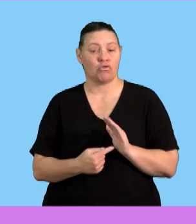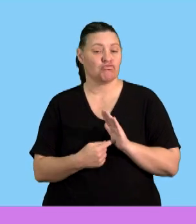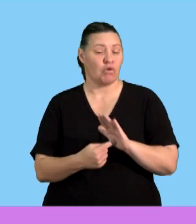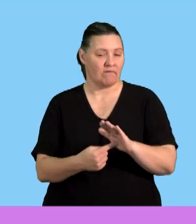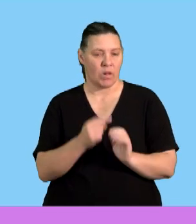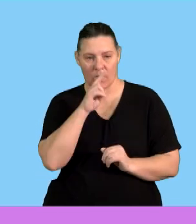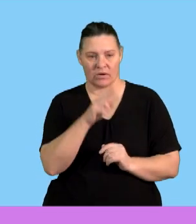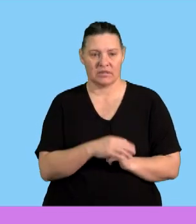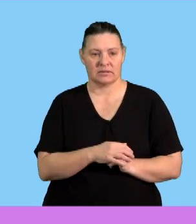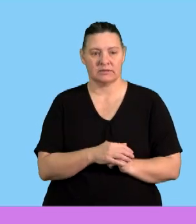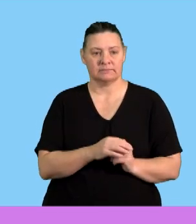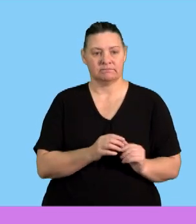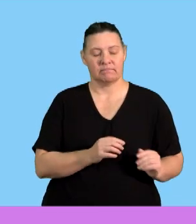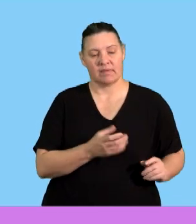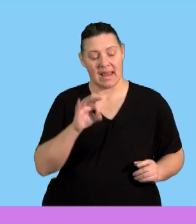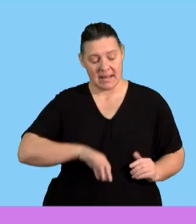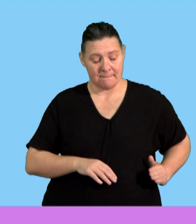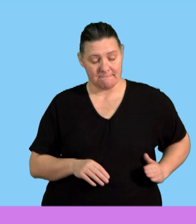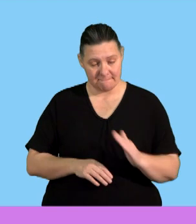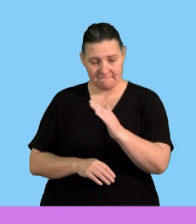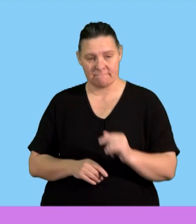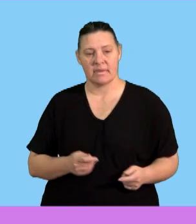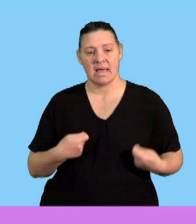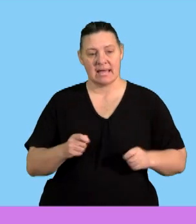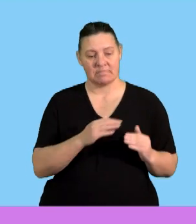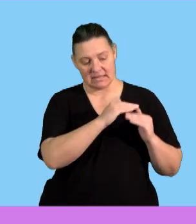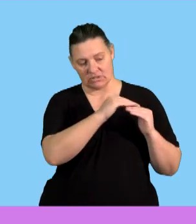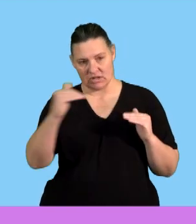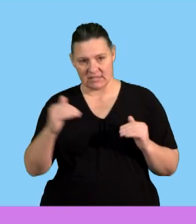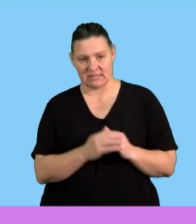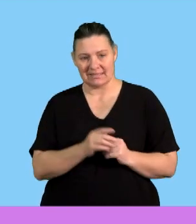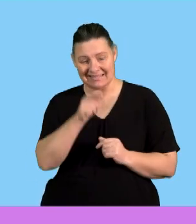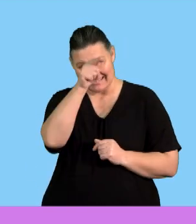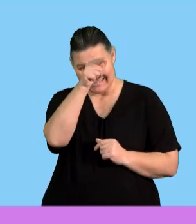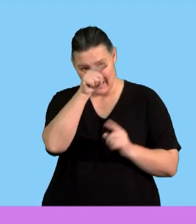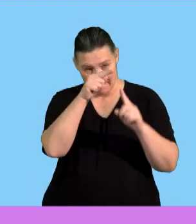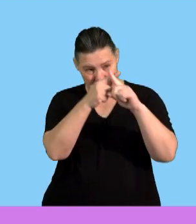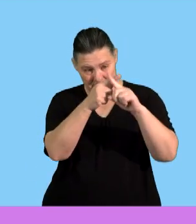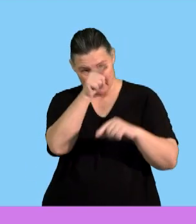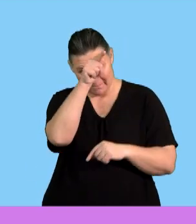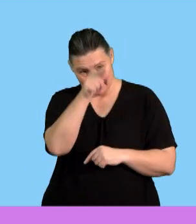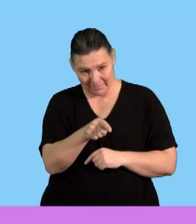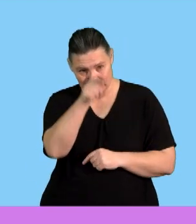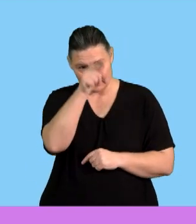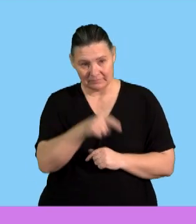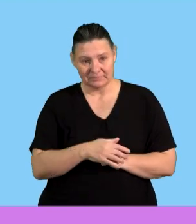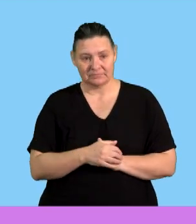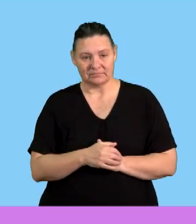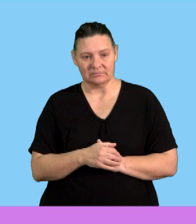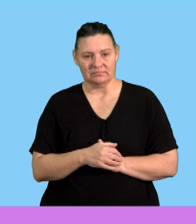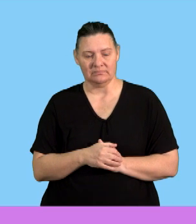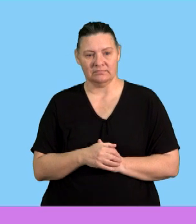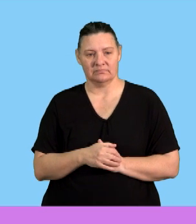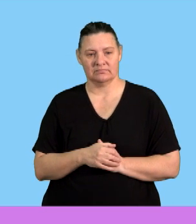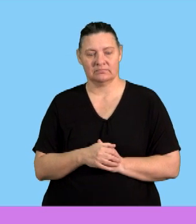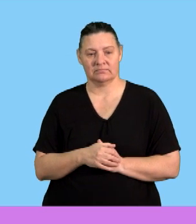would have been my income, my expenses, there's the break-even point, trace